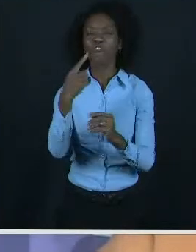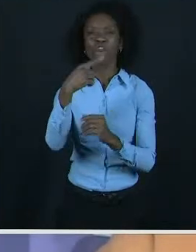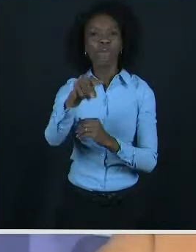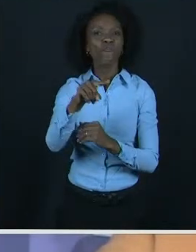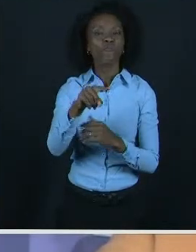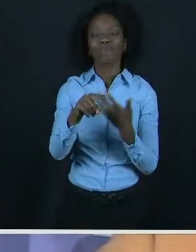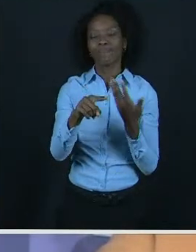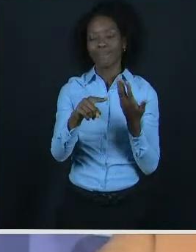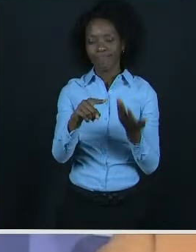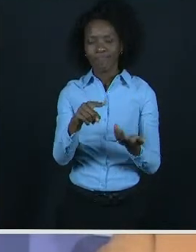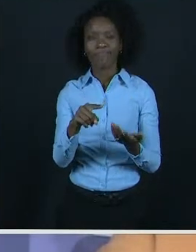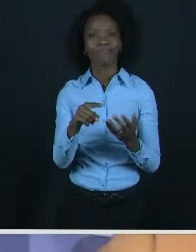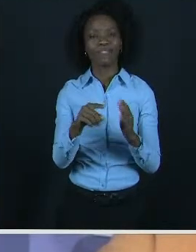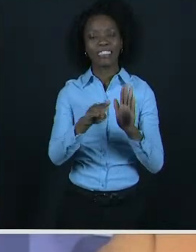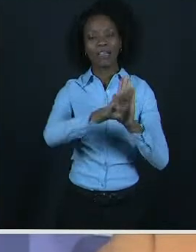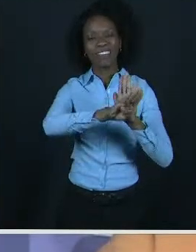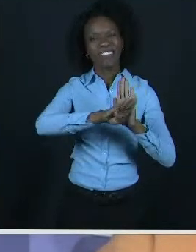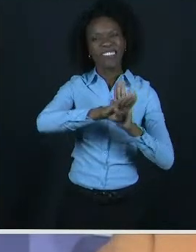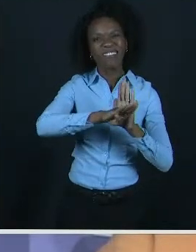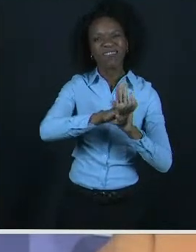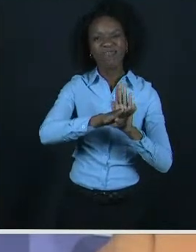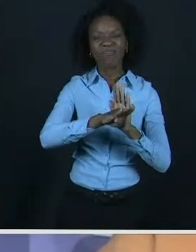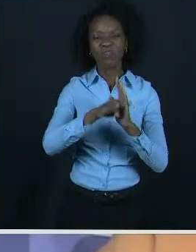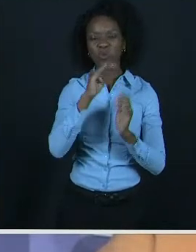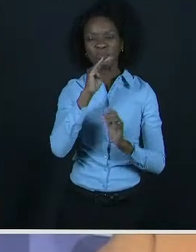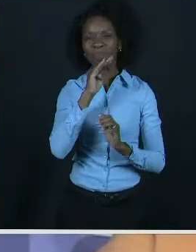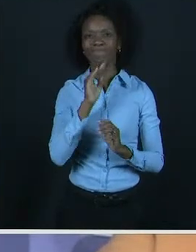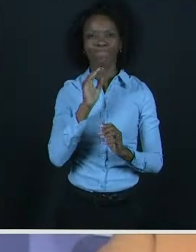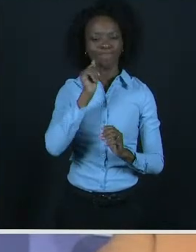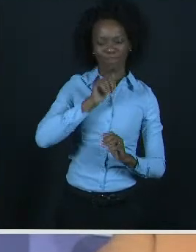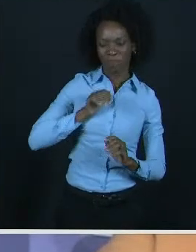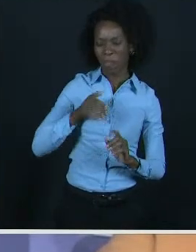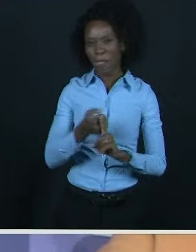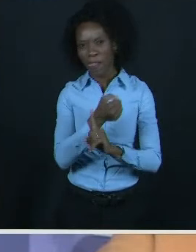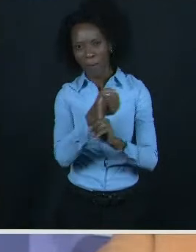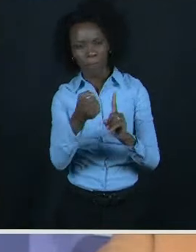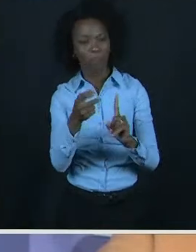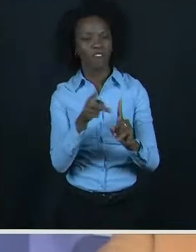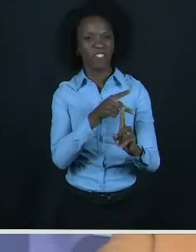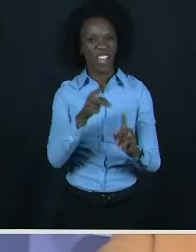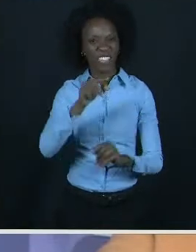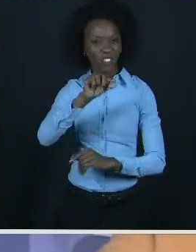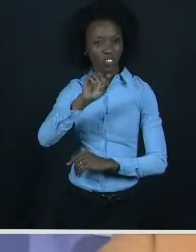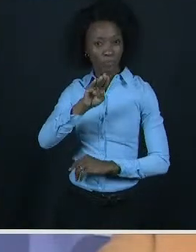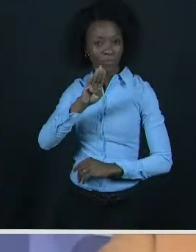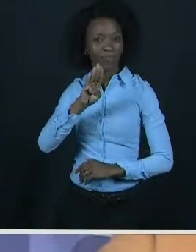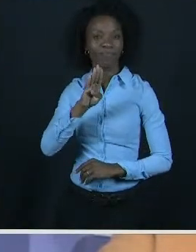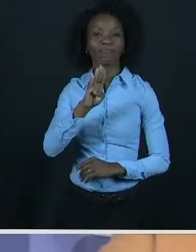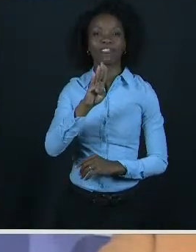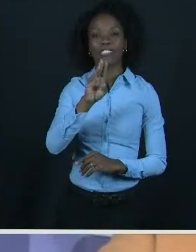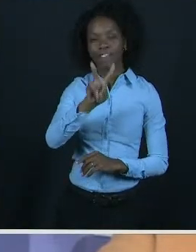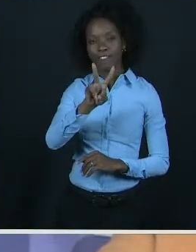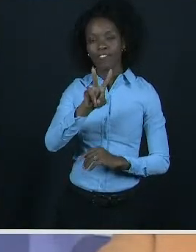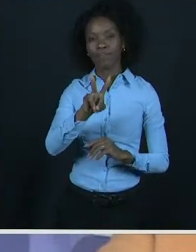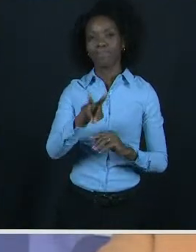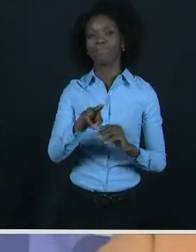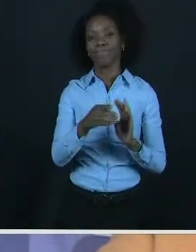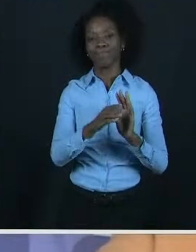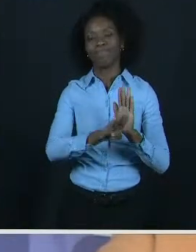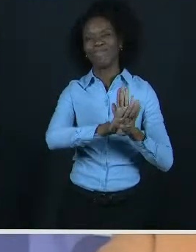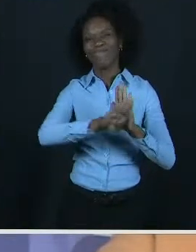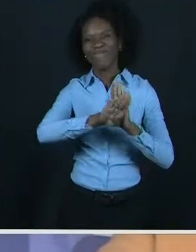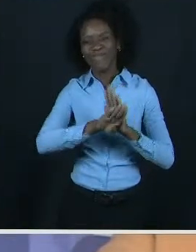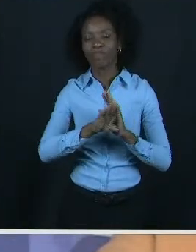and femicide, as was said, exactly 4 years to the day since